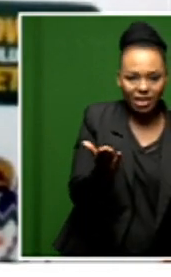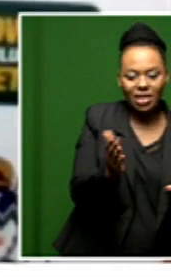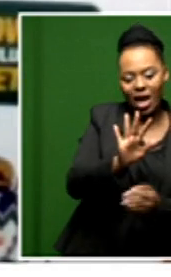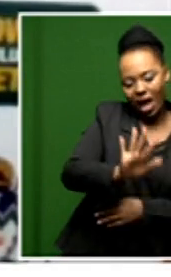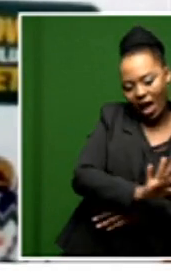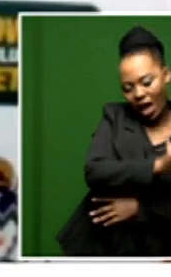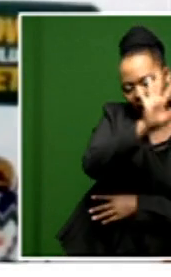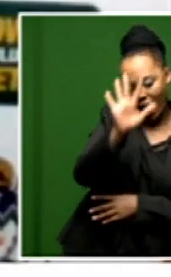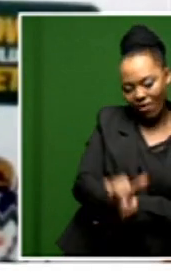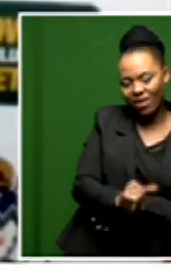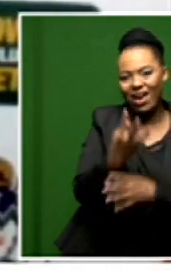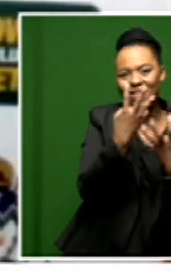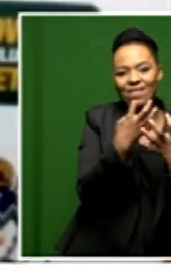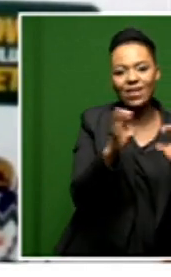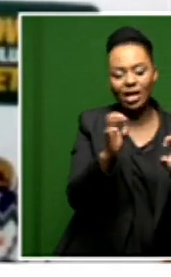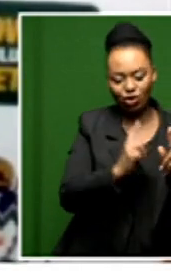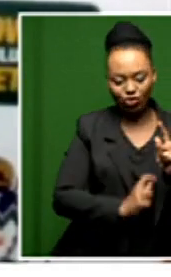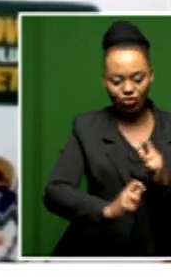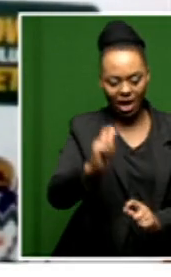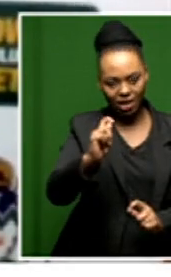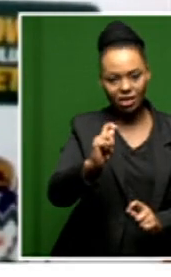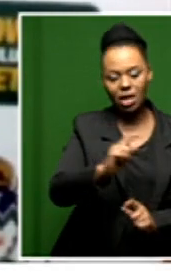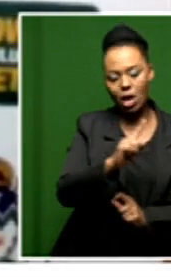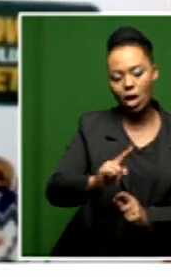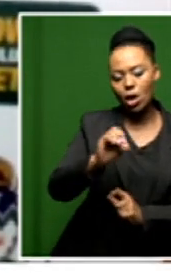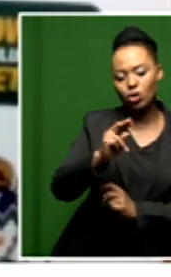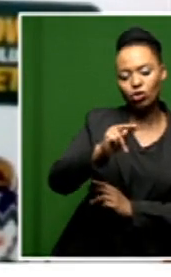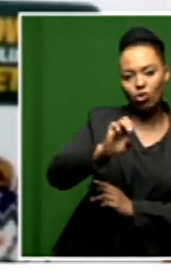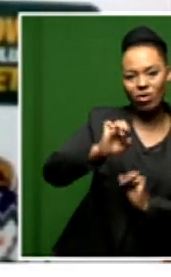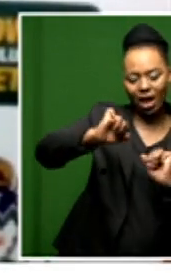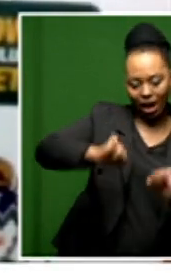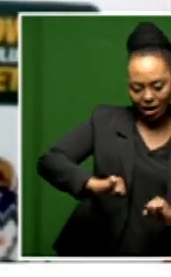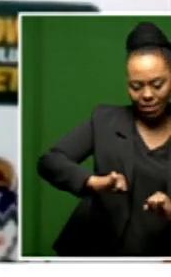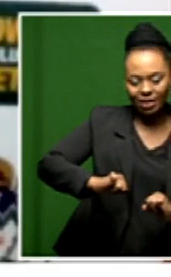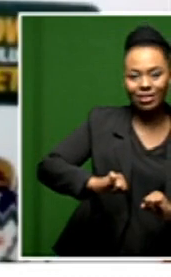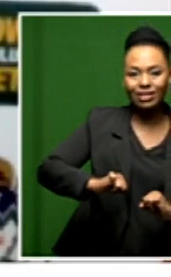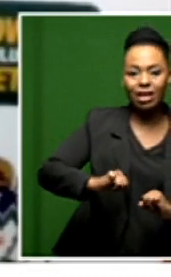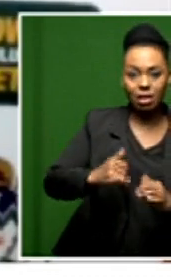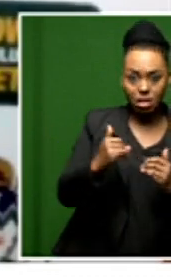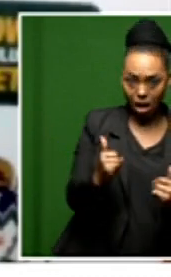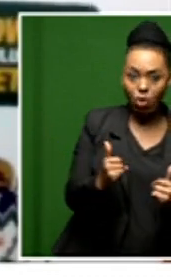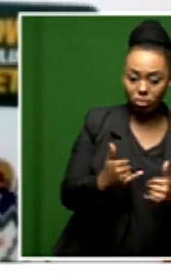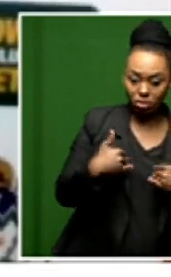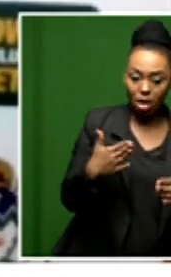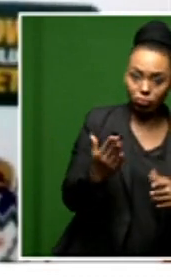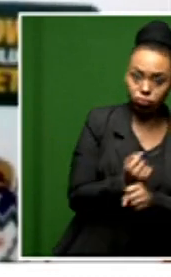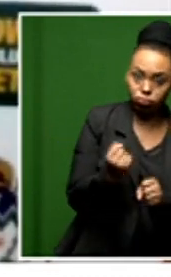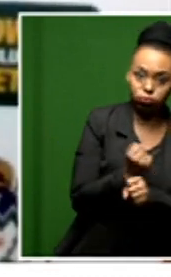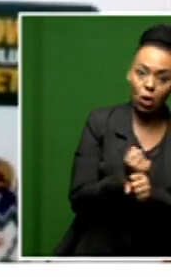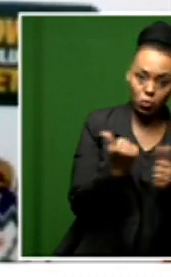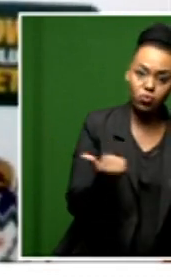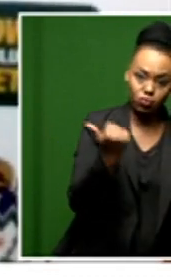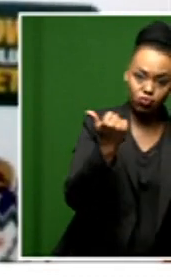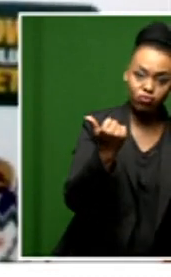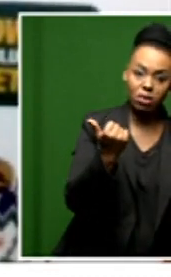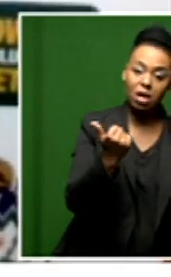Africa Free Trade Zone Agreement, which is now in operation. So there is